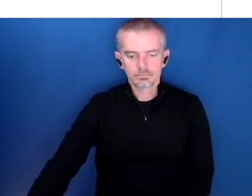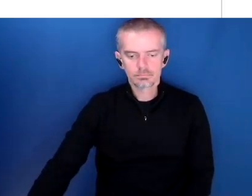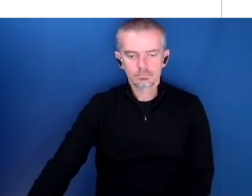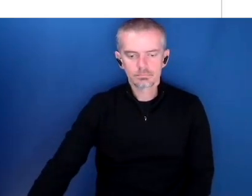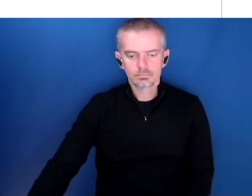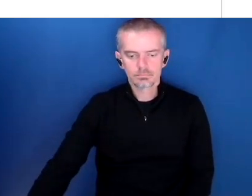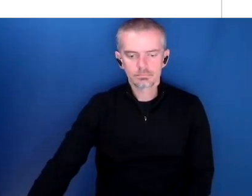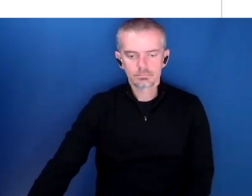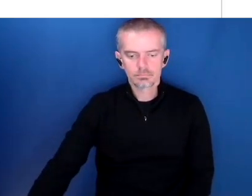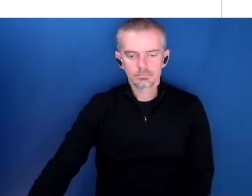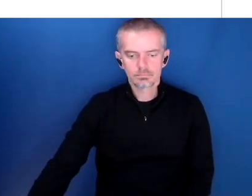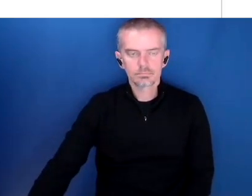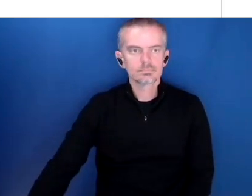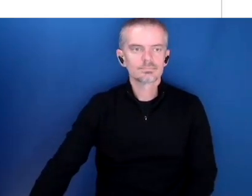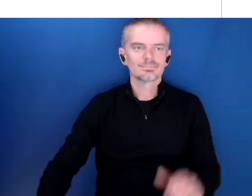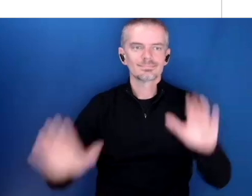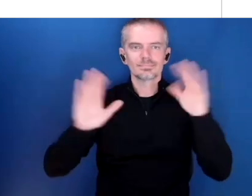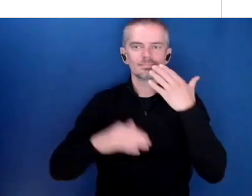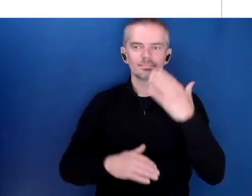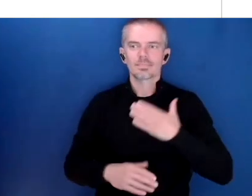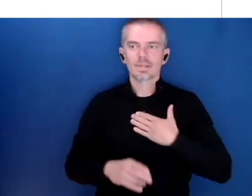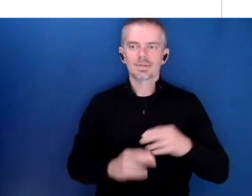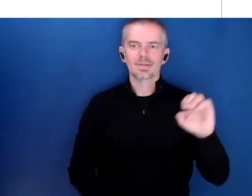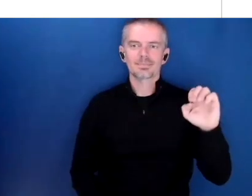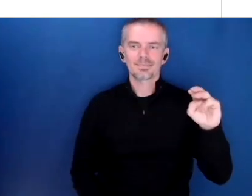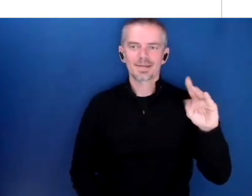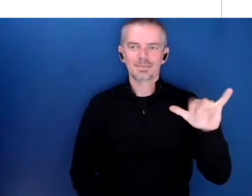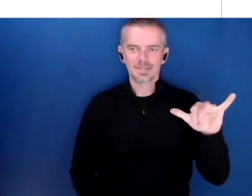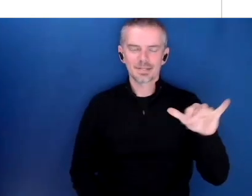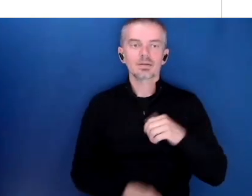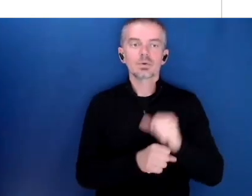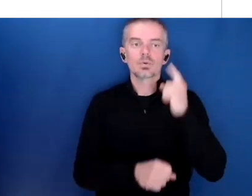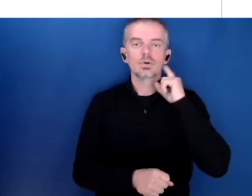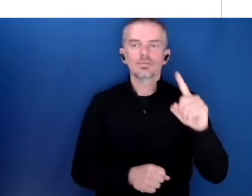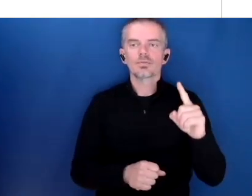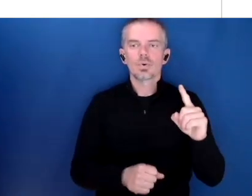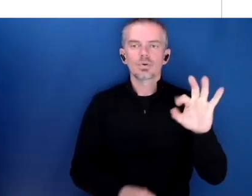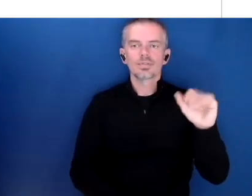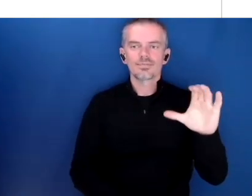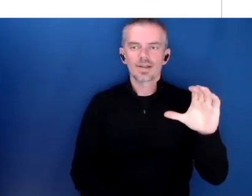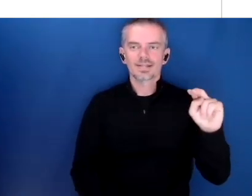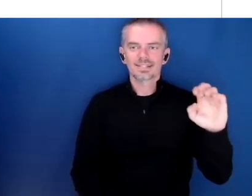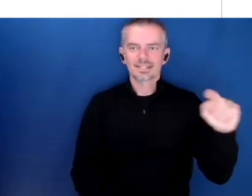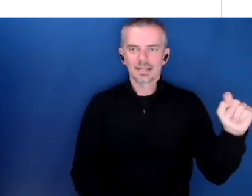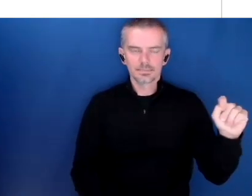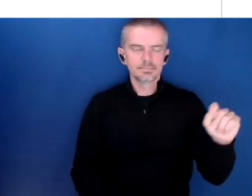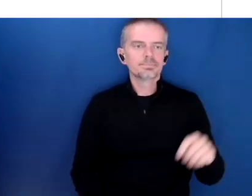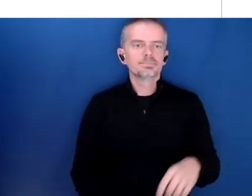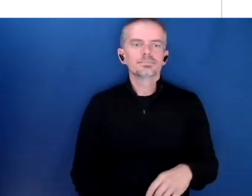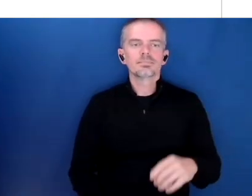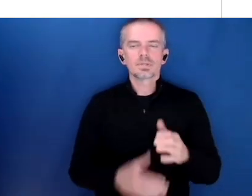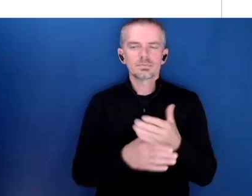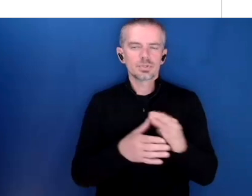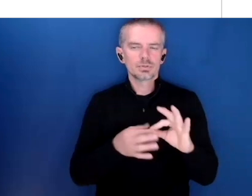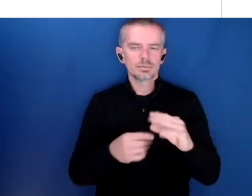Wonderful. Thanks, Michelle. My name is Emily, and I work for the Fire Adapted Communities Network. I'm going to share a little bit about the